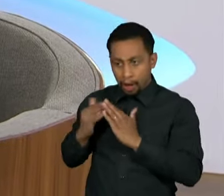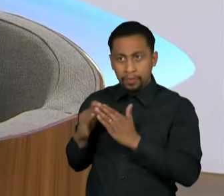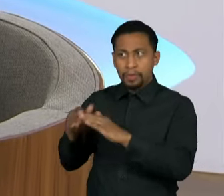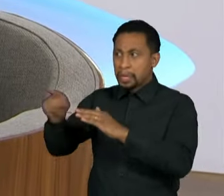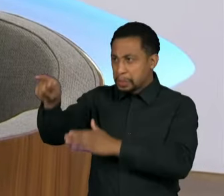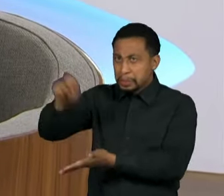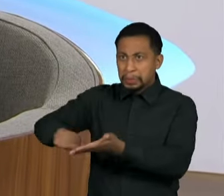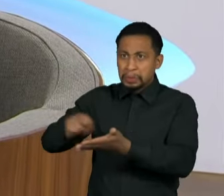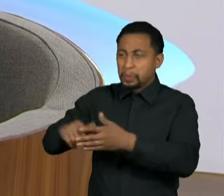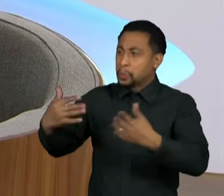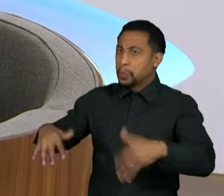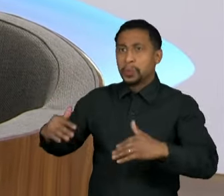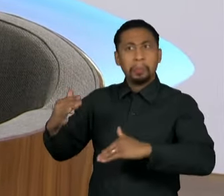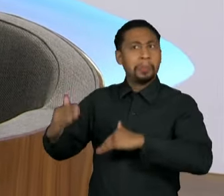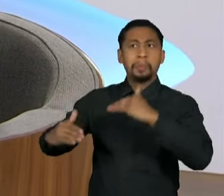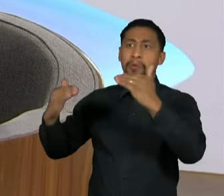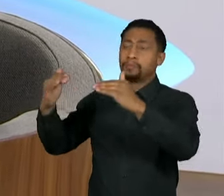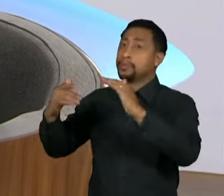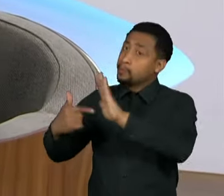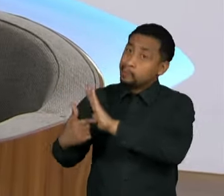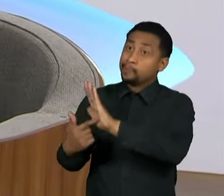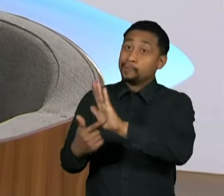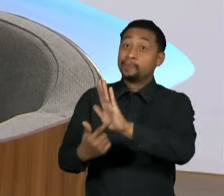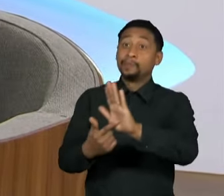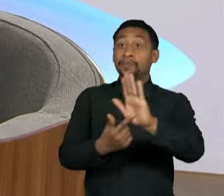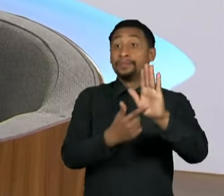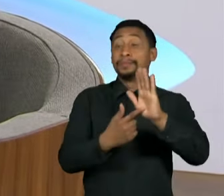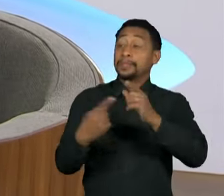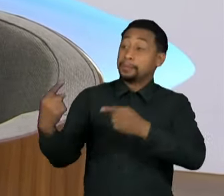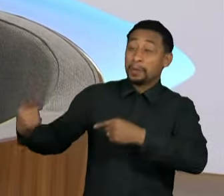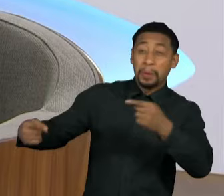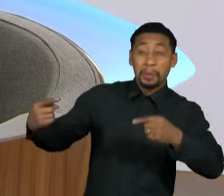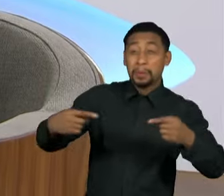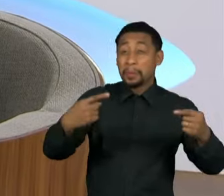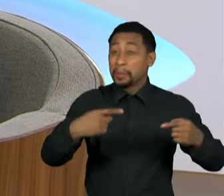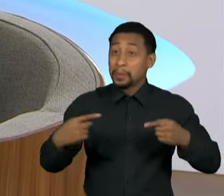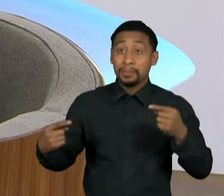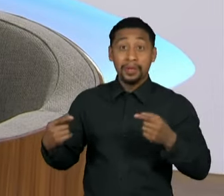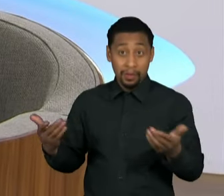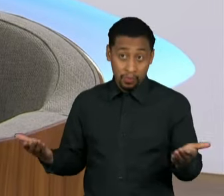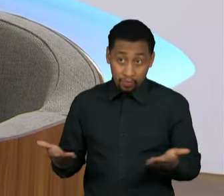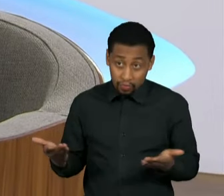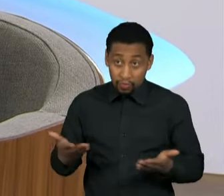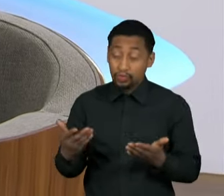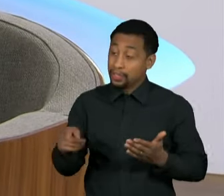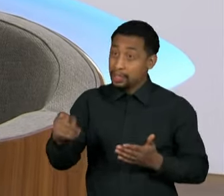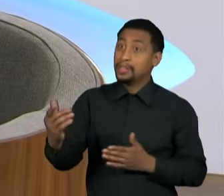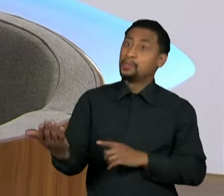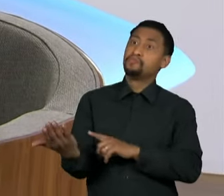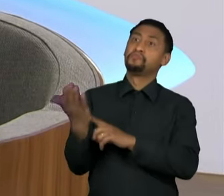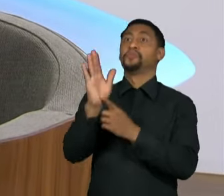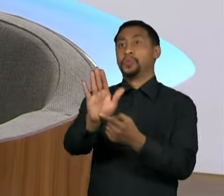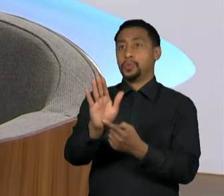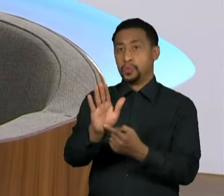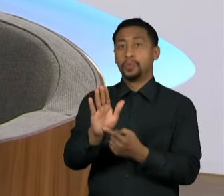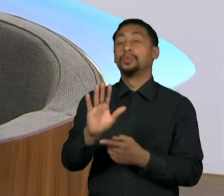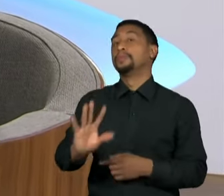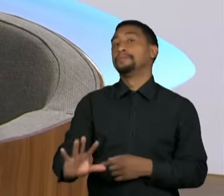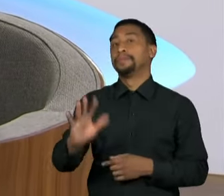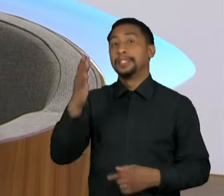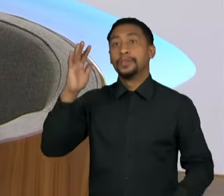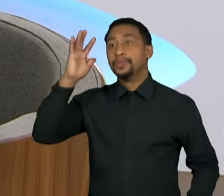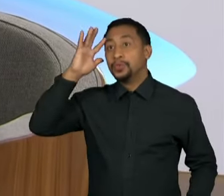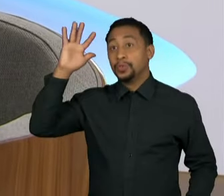and reinforced really the point that we've been discussing throughout this program, that philosophy does not